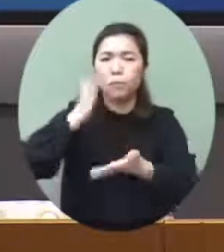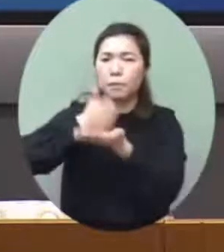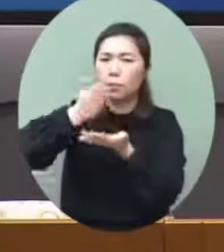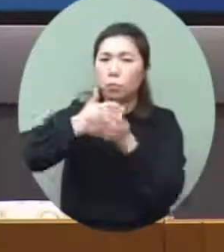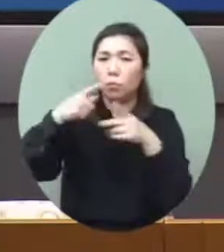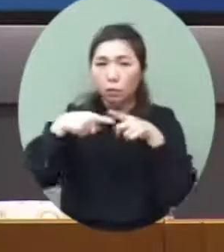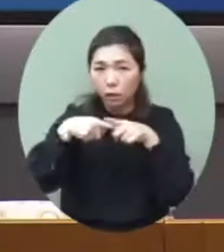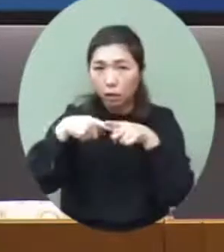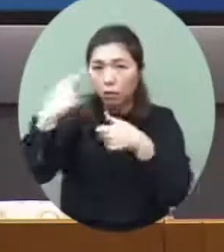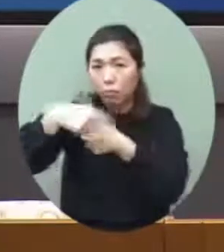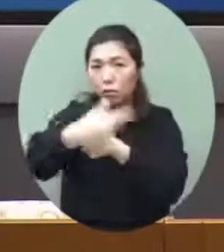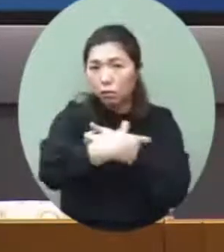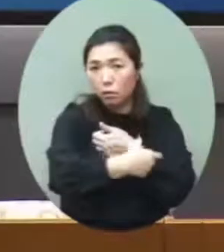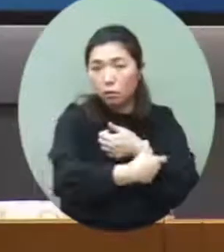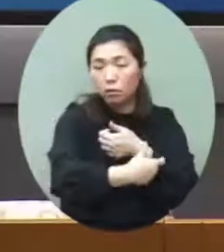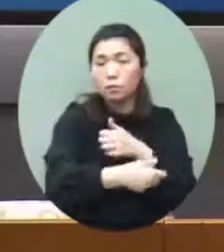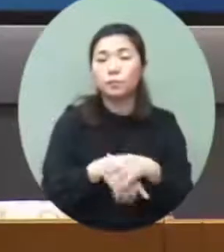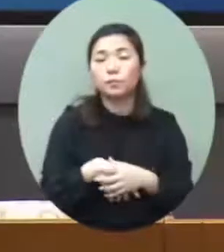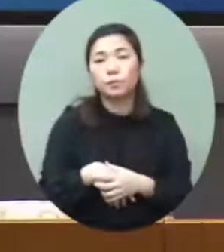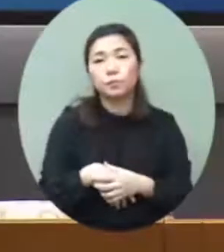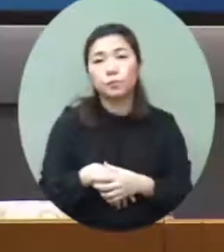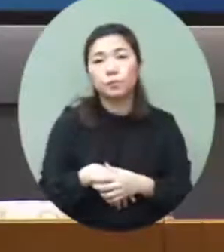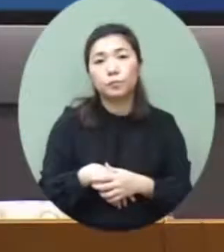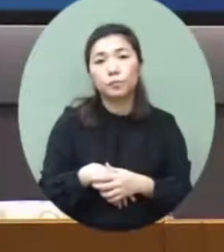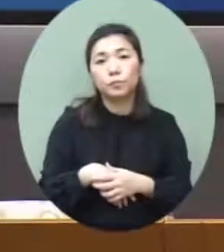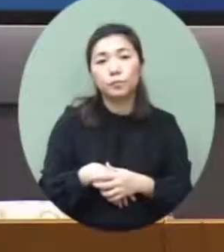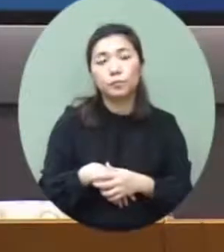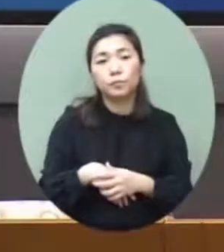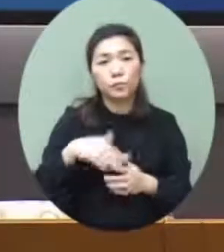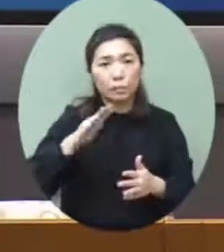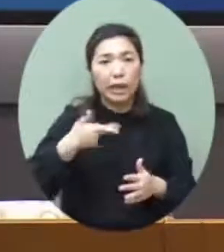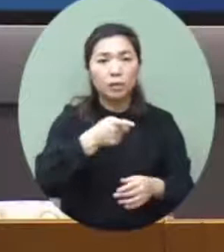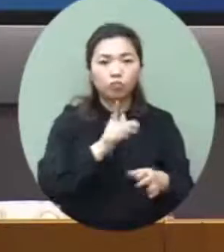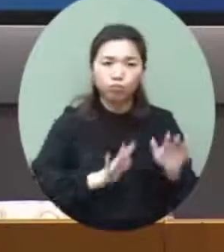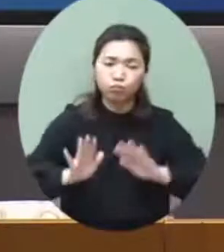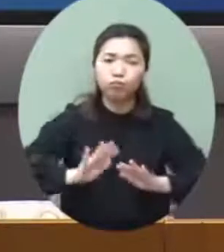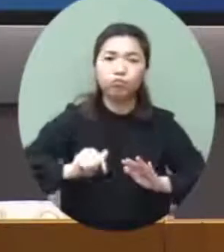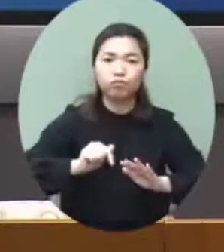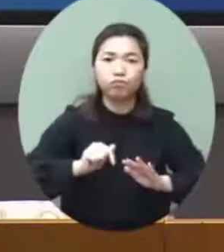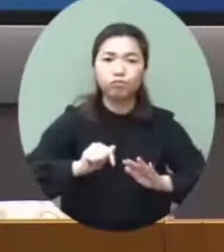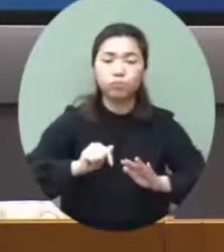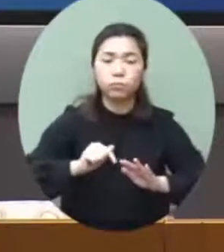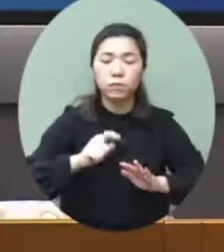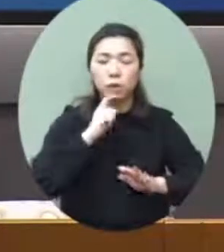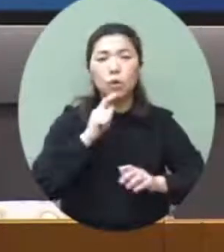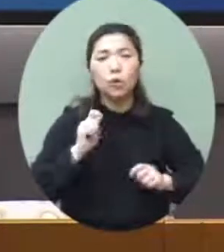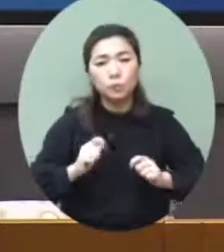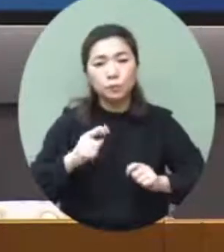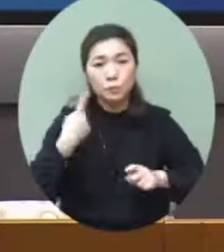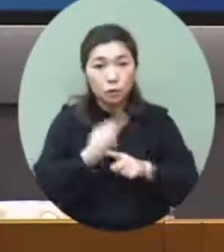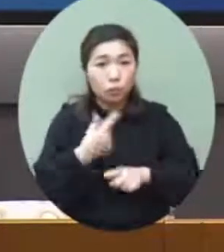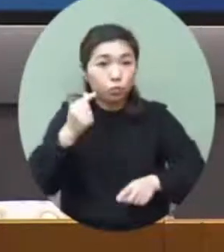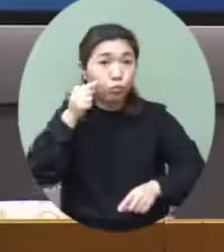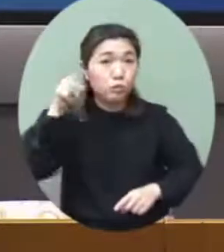will deal with that. We have administrative measures to handle these